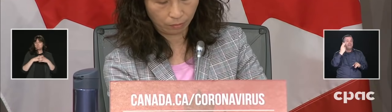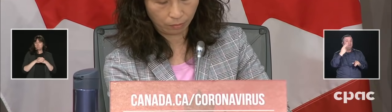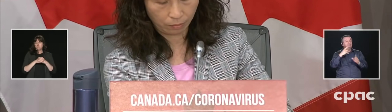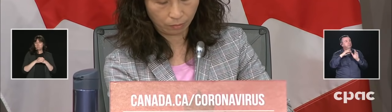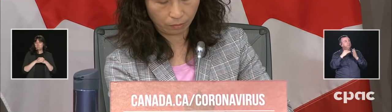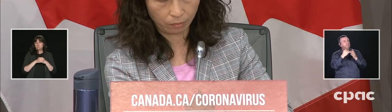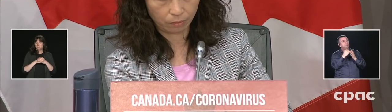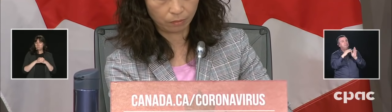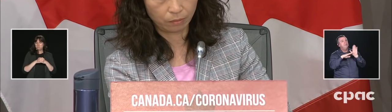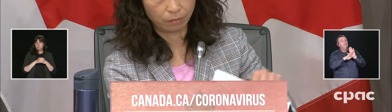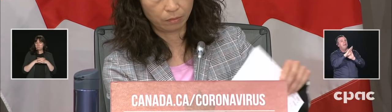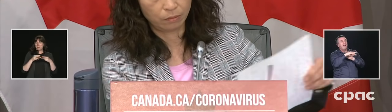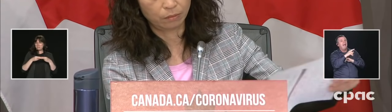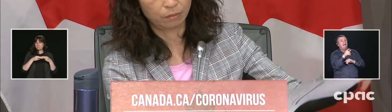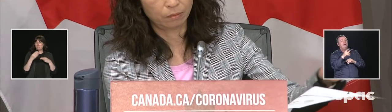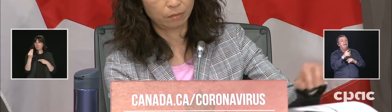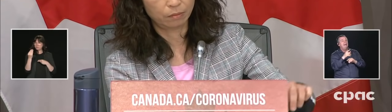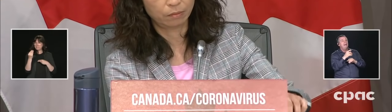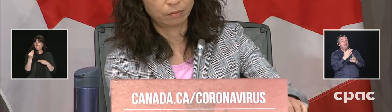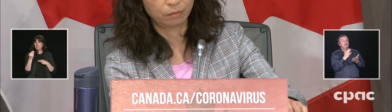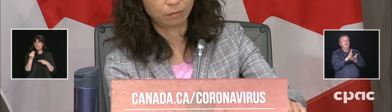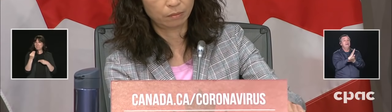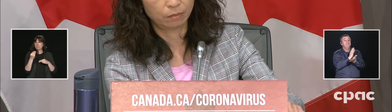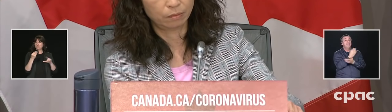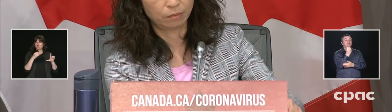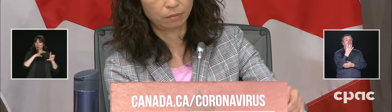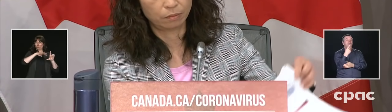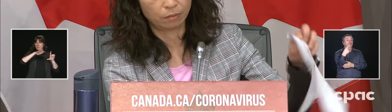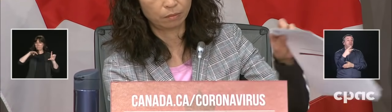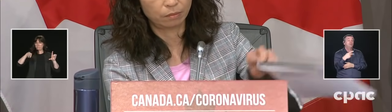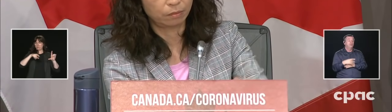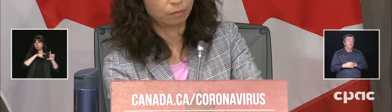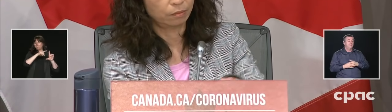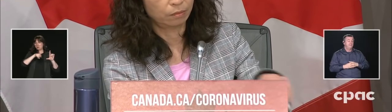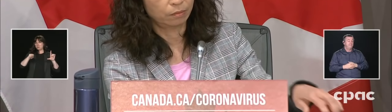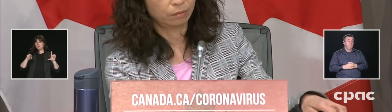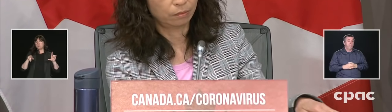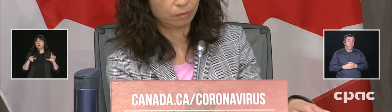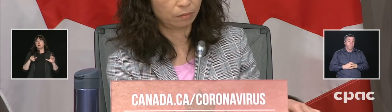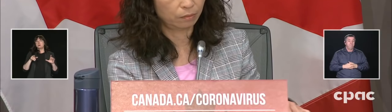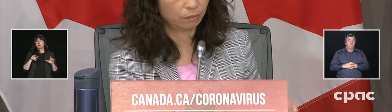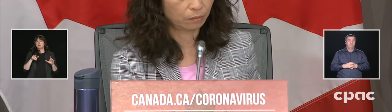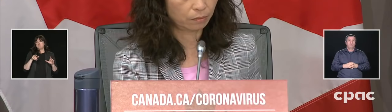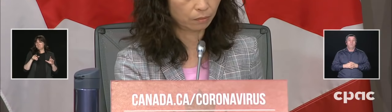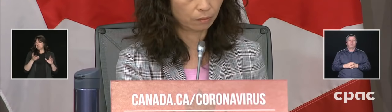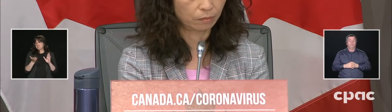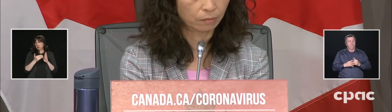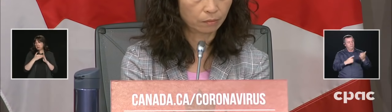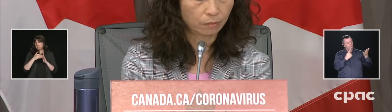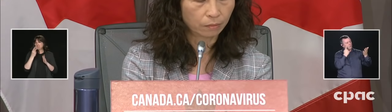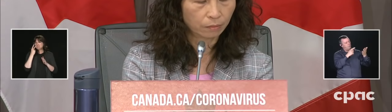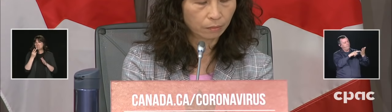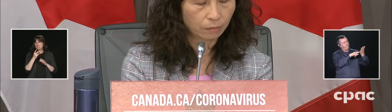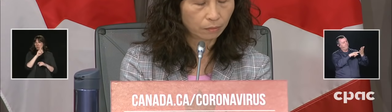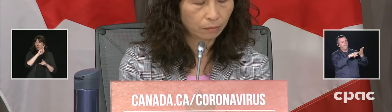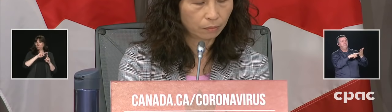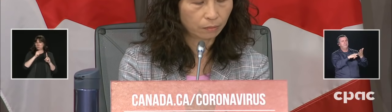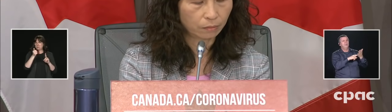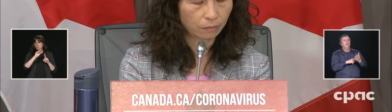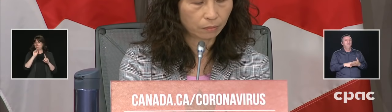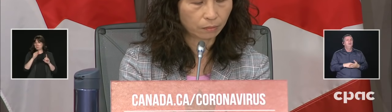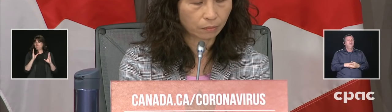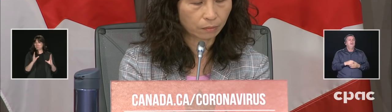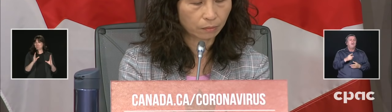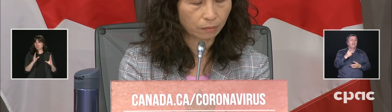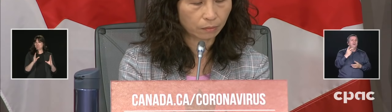14 suggests that you see, again, 1 to 10% of the population